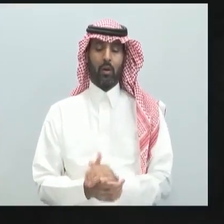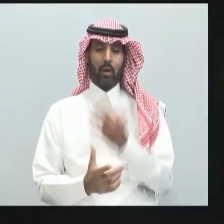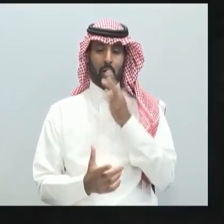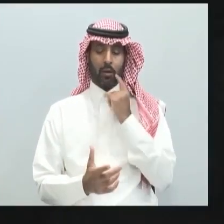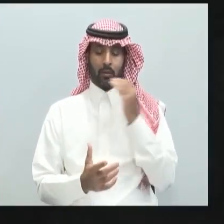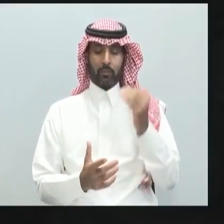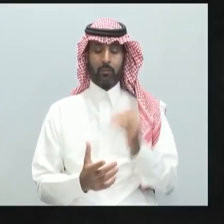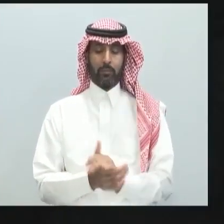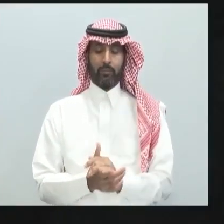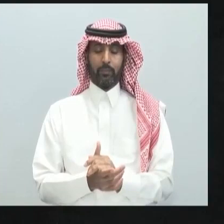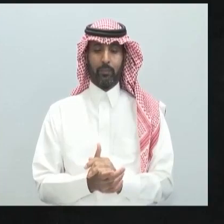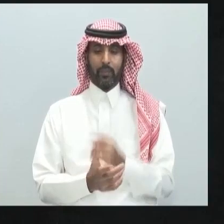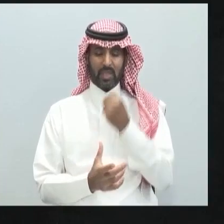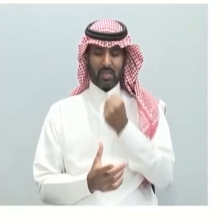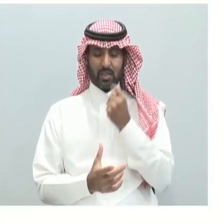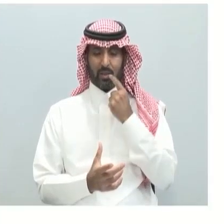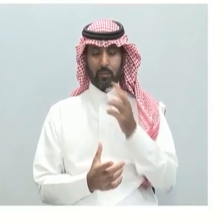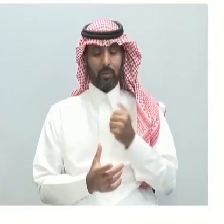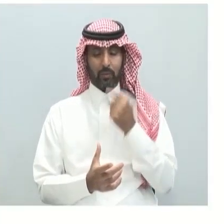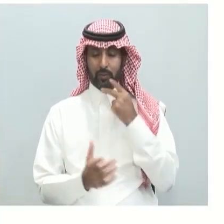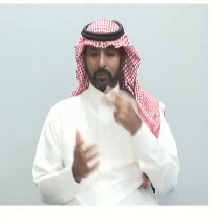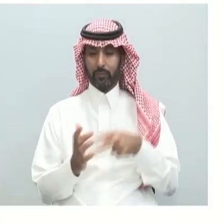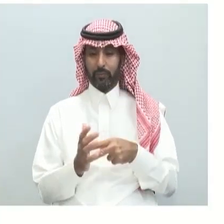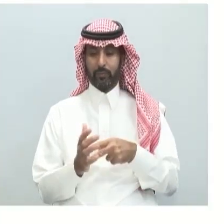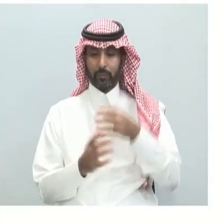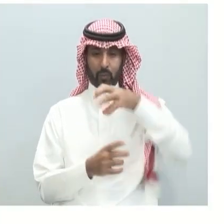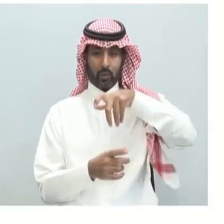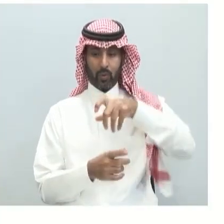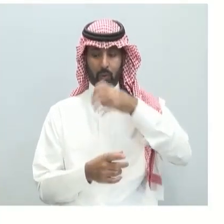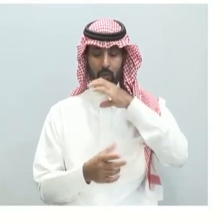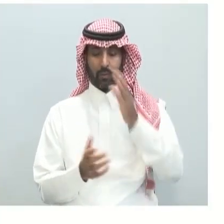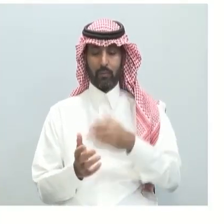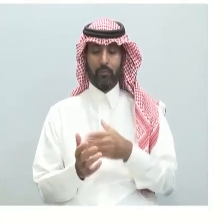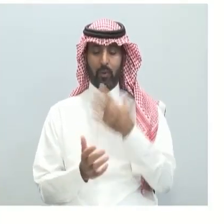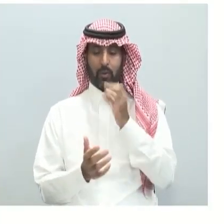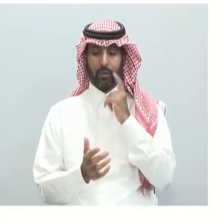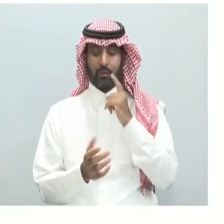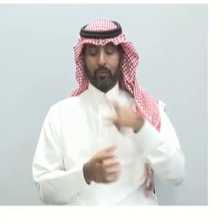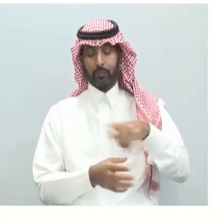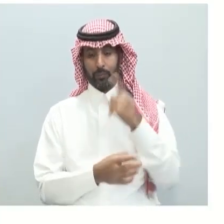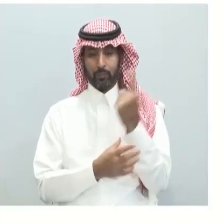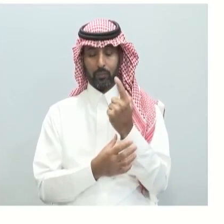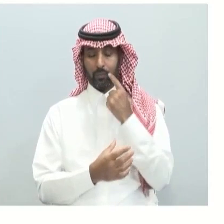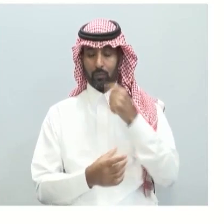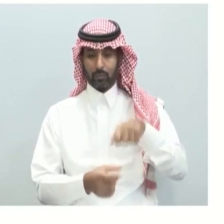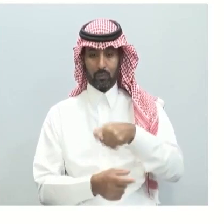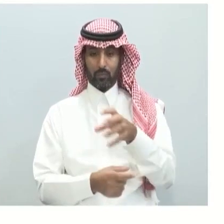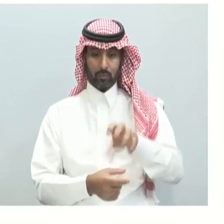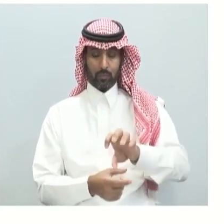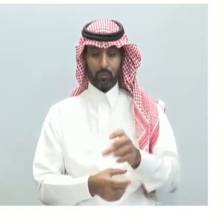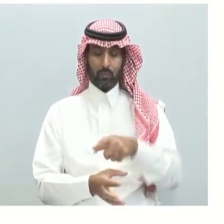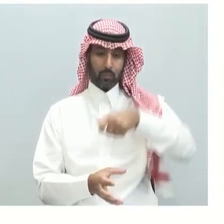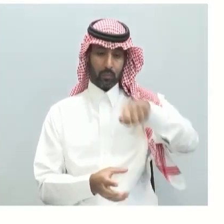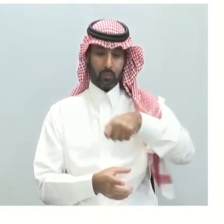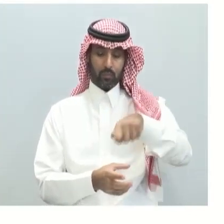is the hardest was the not having a locally water supply, and the easiest is not having a cooking gas. But